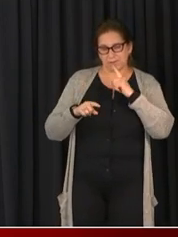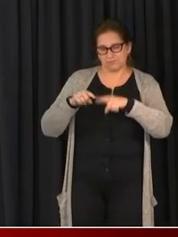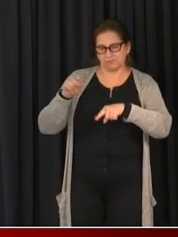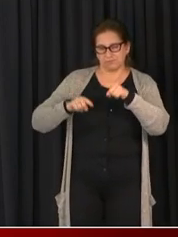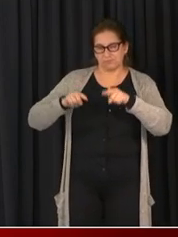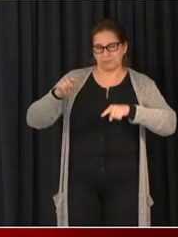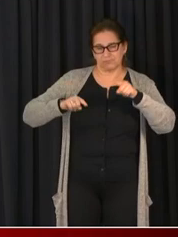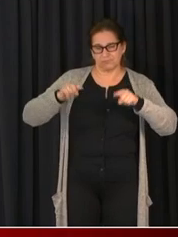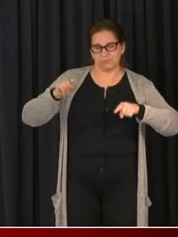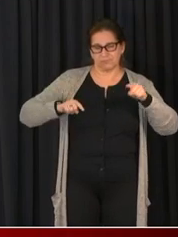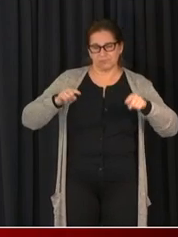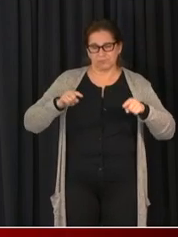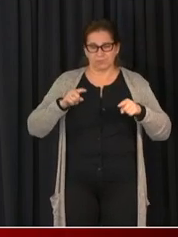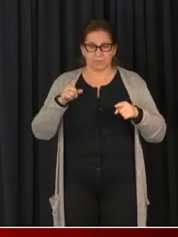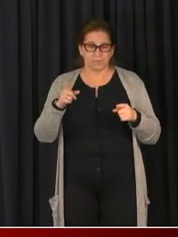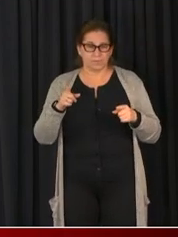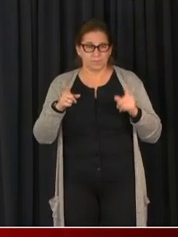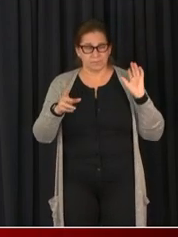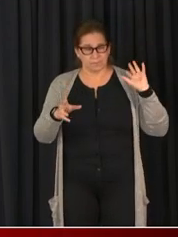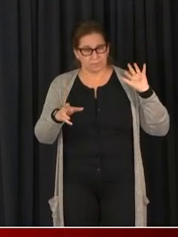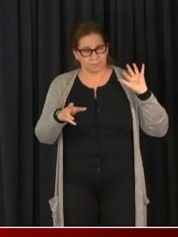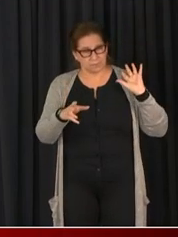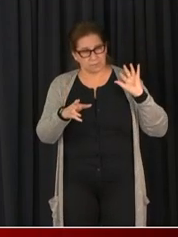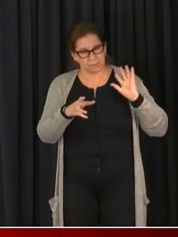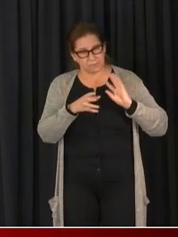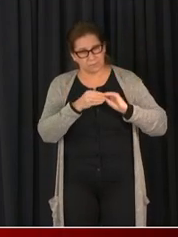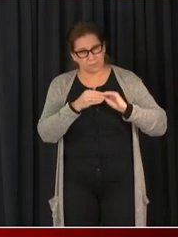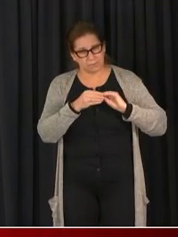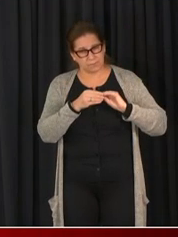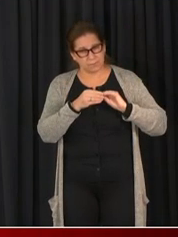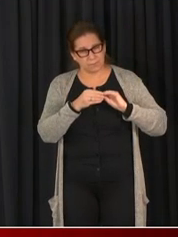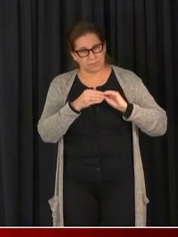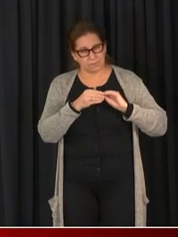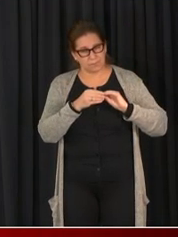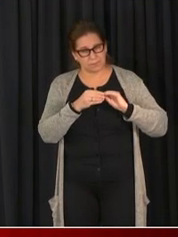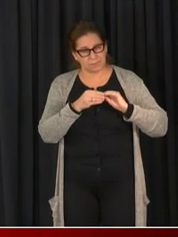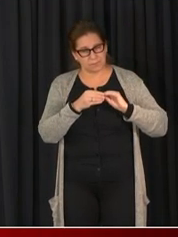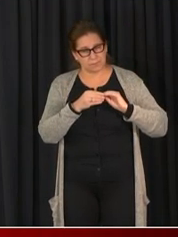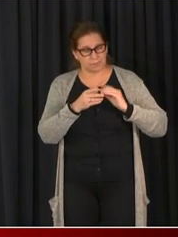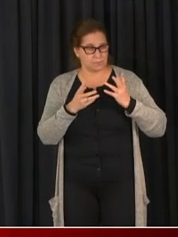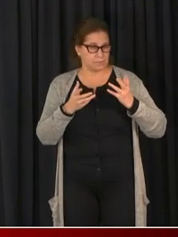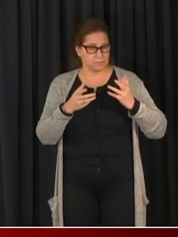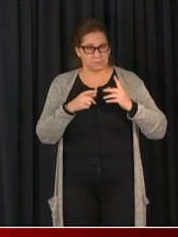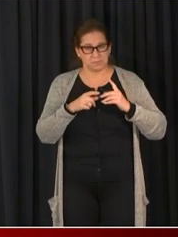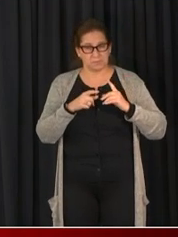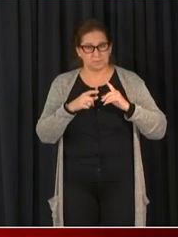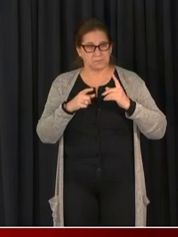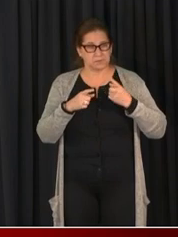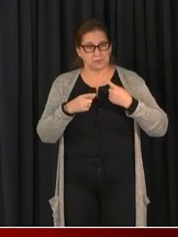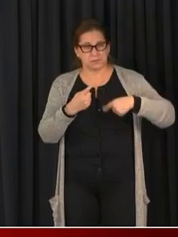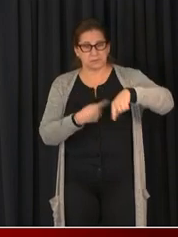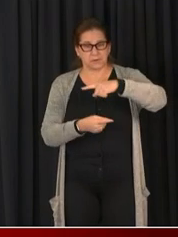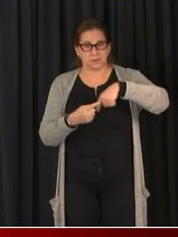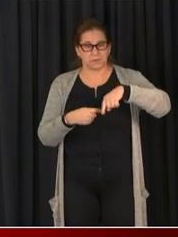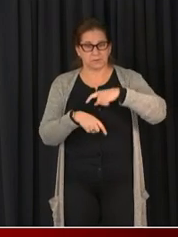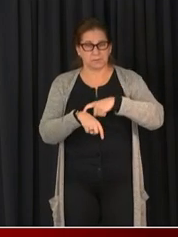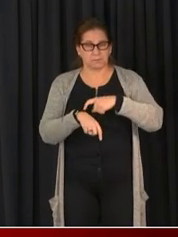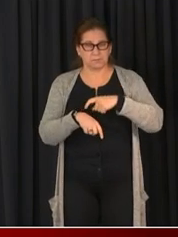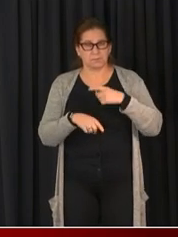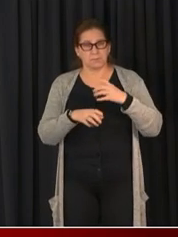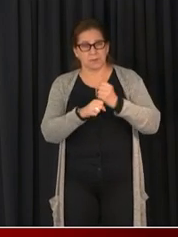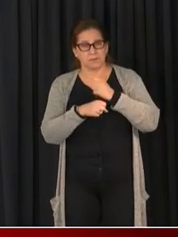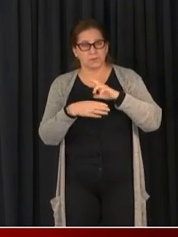this program. The total turnaround time from ordering of tests and receipt of results ranges from about 3 to 5